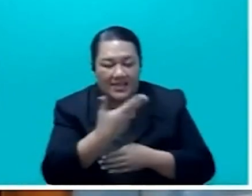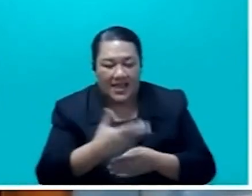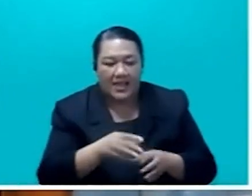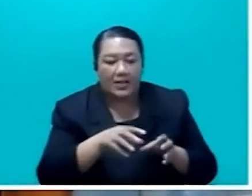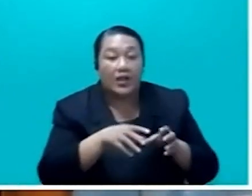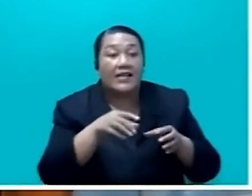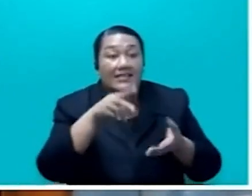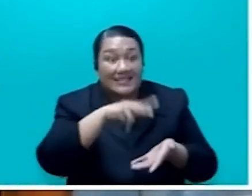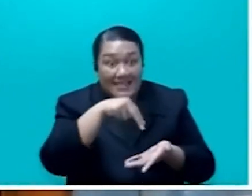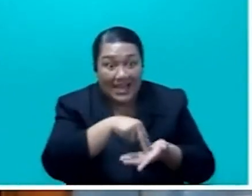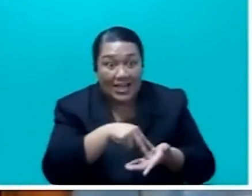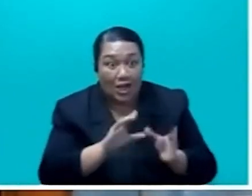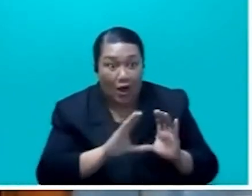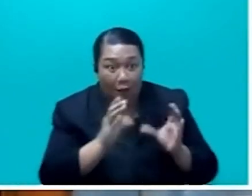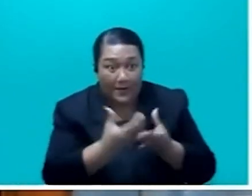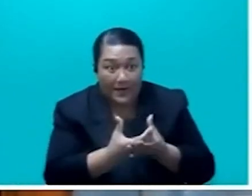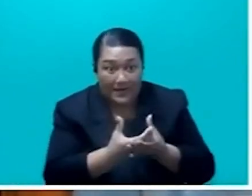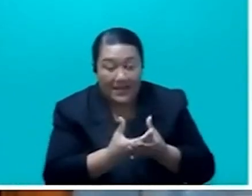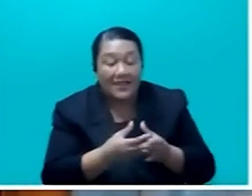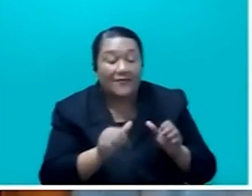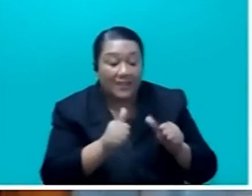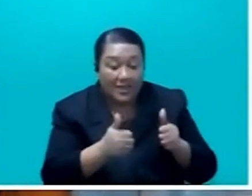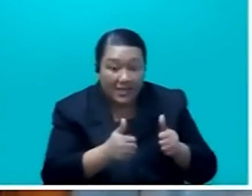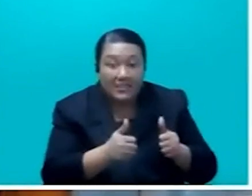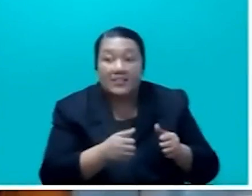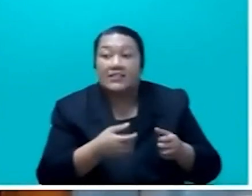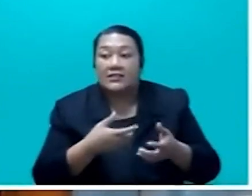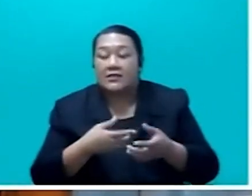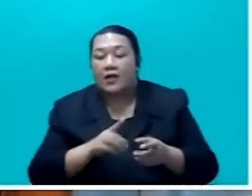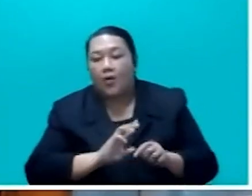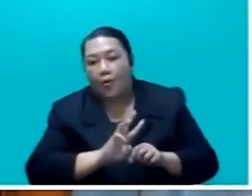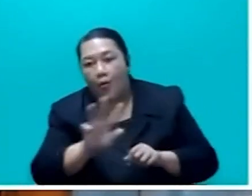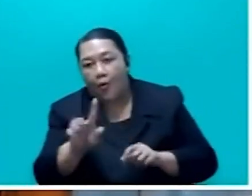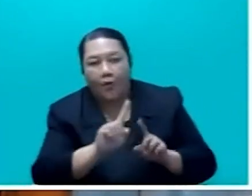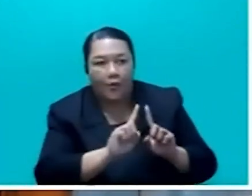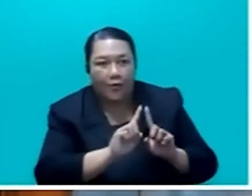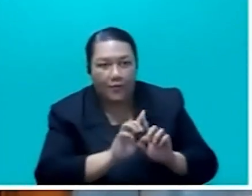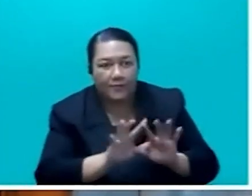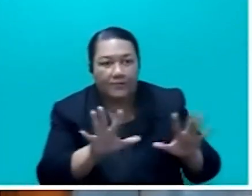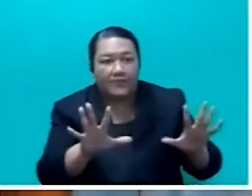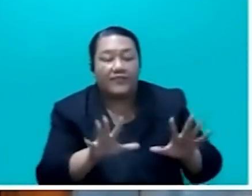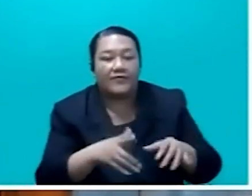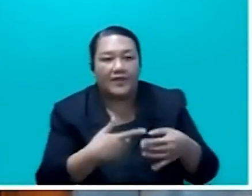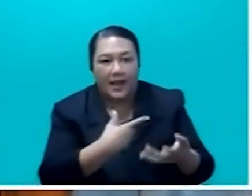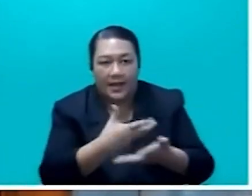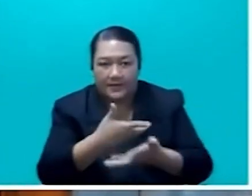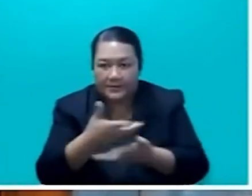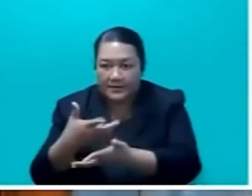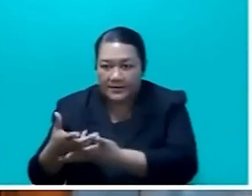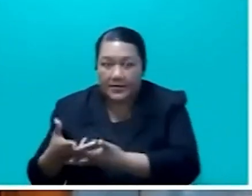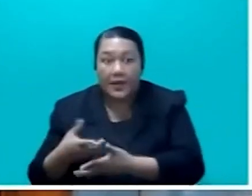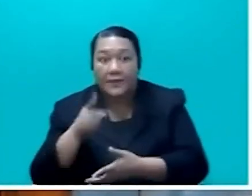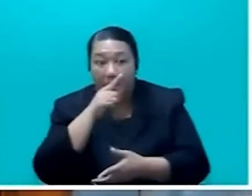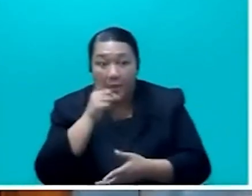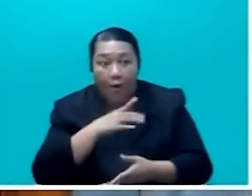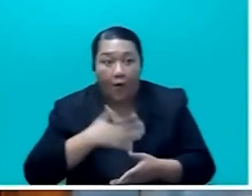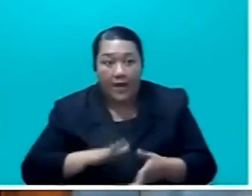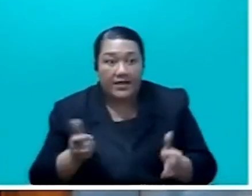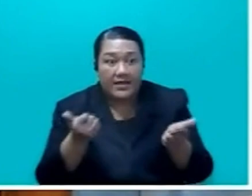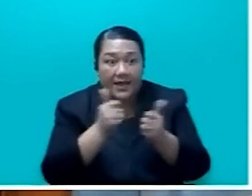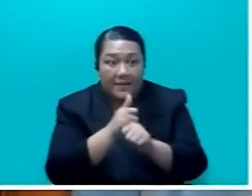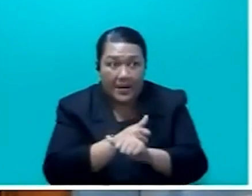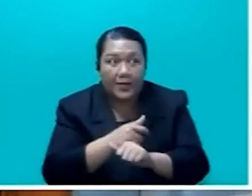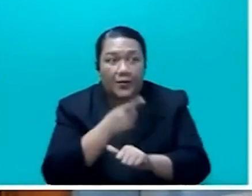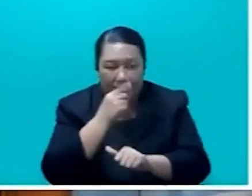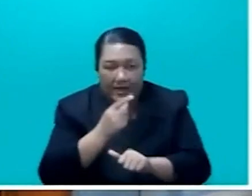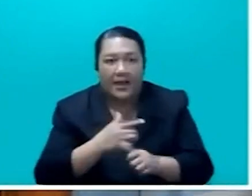do a consultation, come back with a report. If the people, they want it to be repealed, if they want it to be amendment, we can